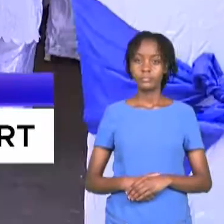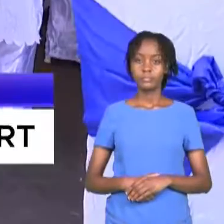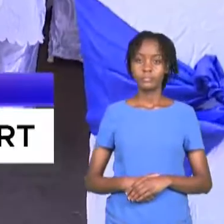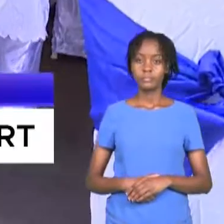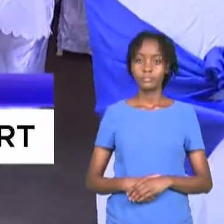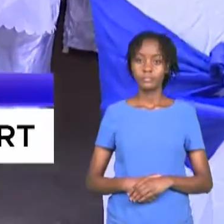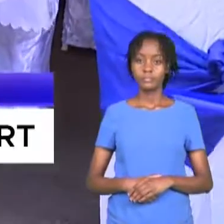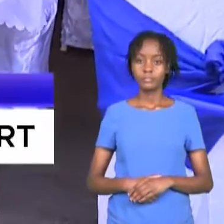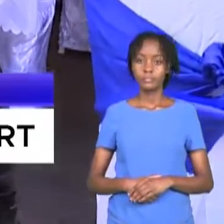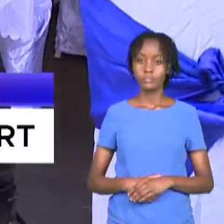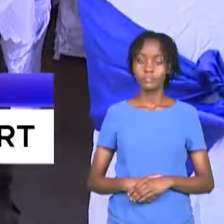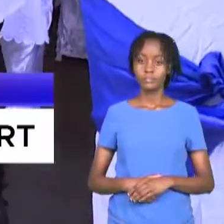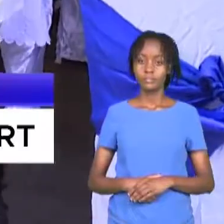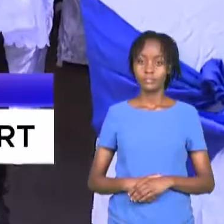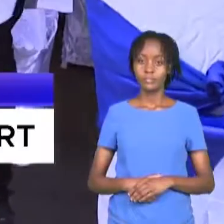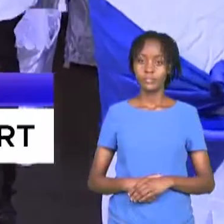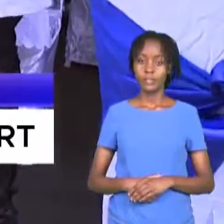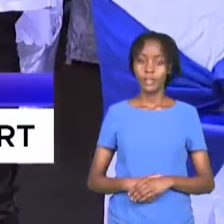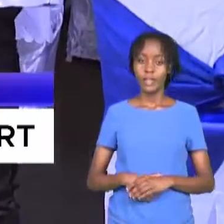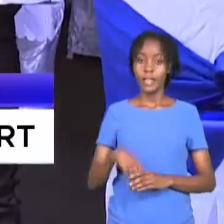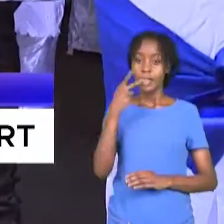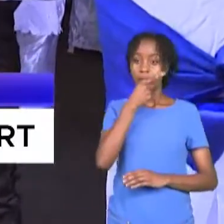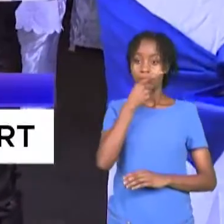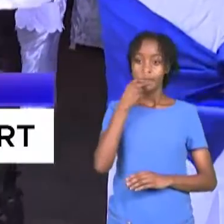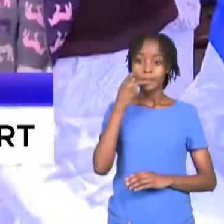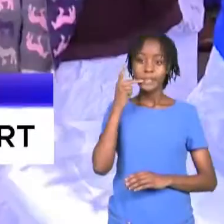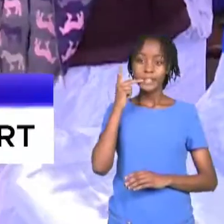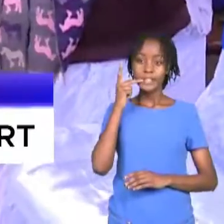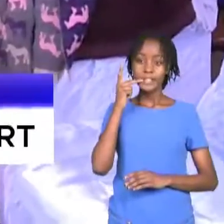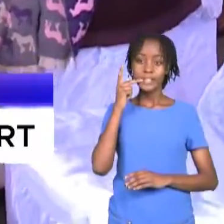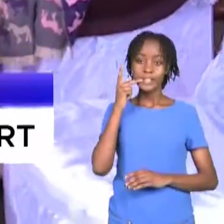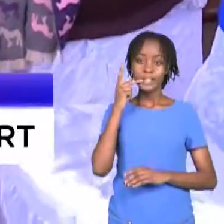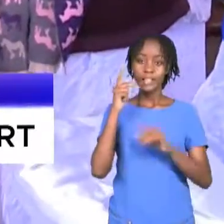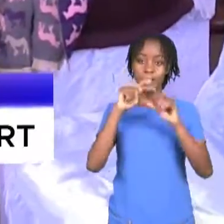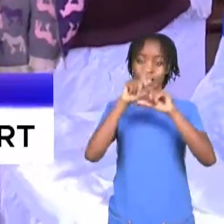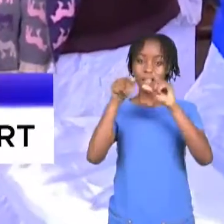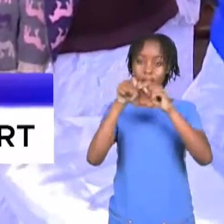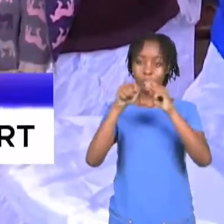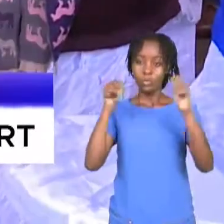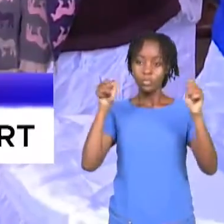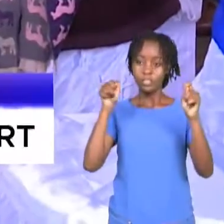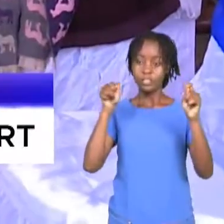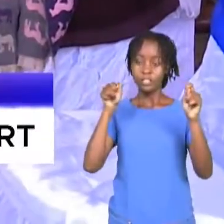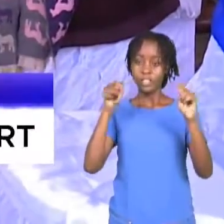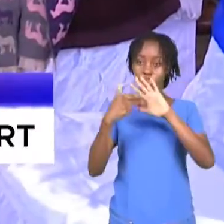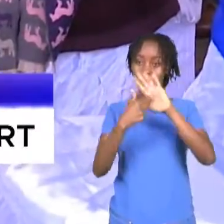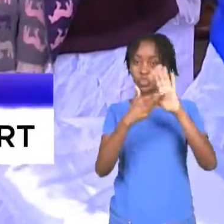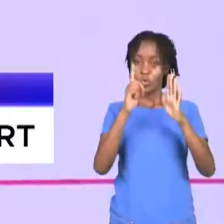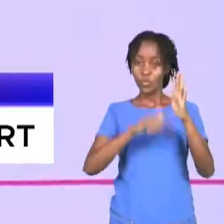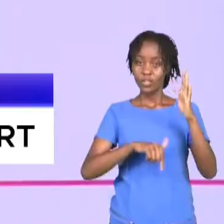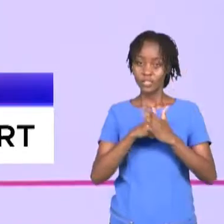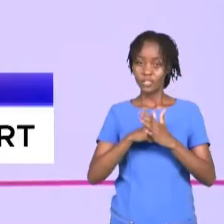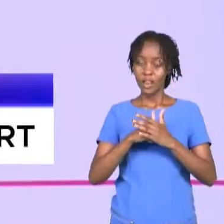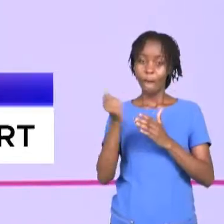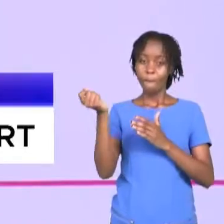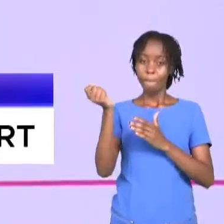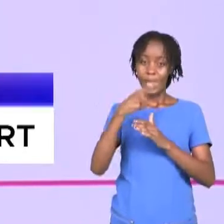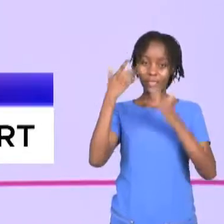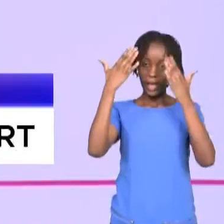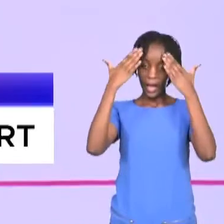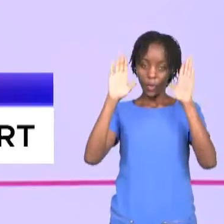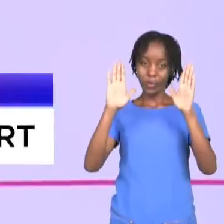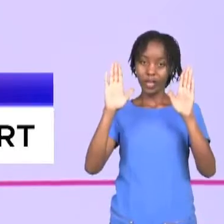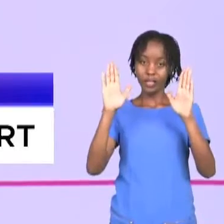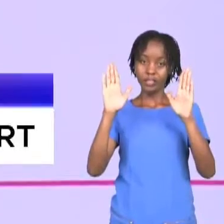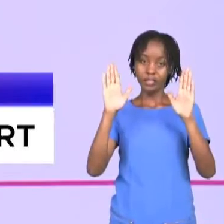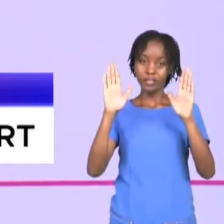Pink ribbons are common in the month of October, which is globally accepted as the month to raise awareness about cancer. Stakeholders in the Ministry of